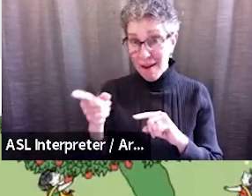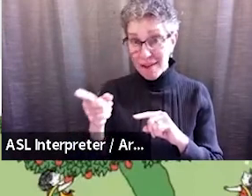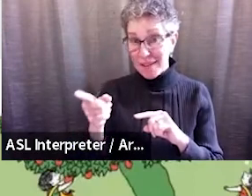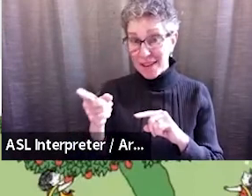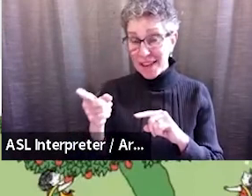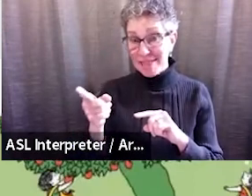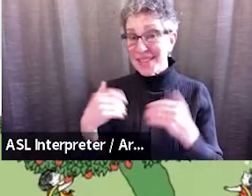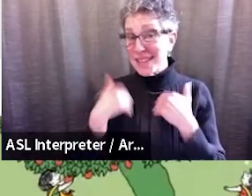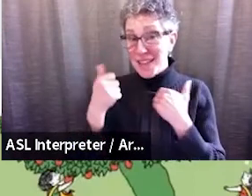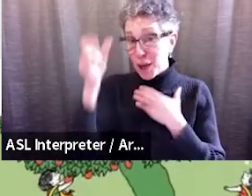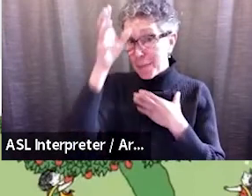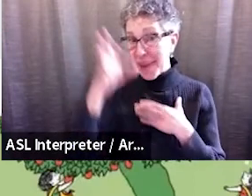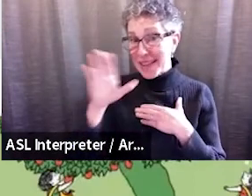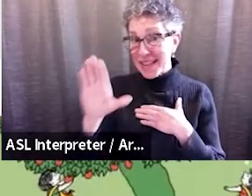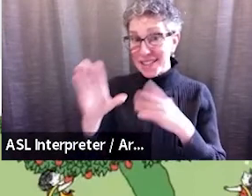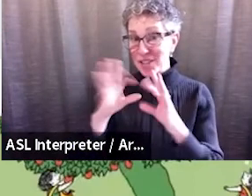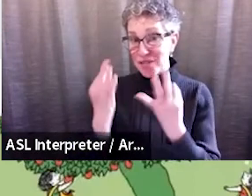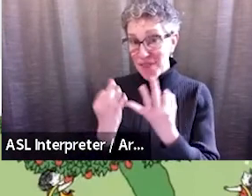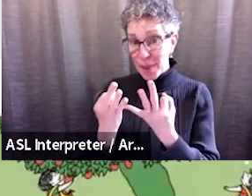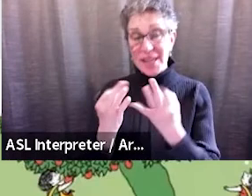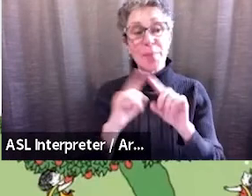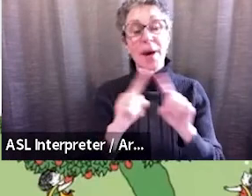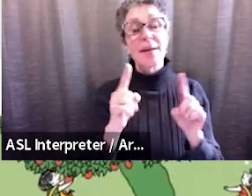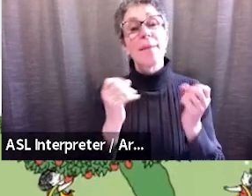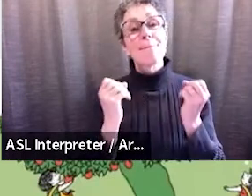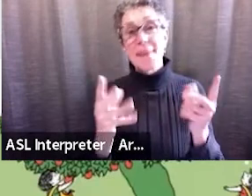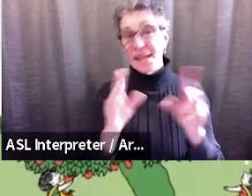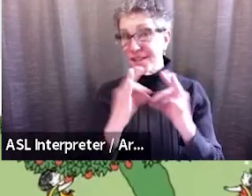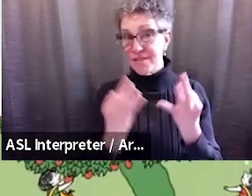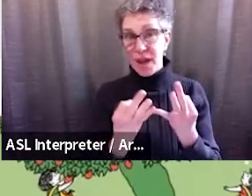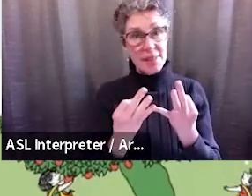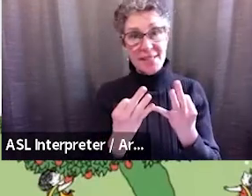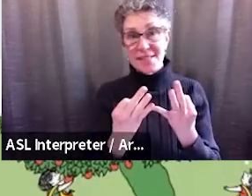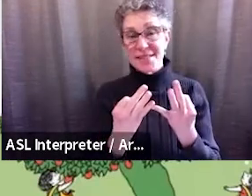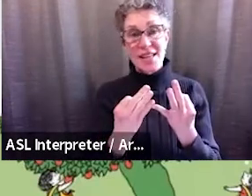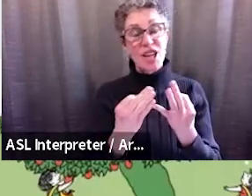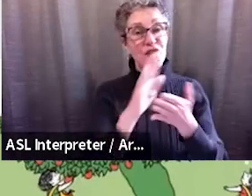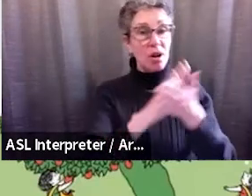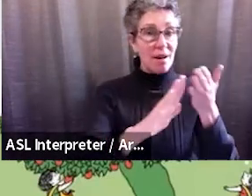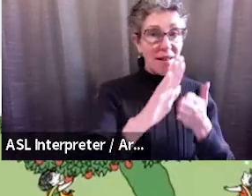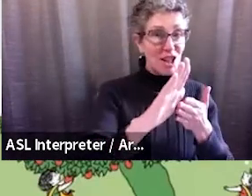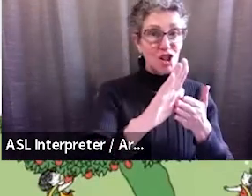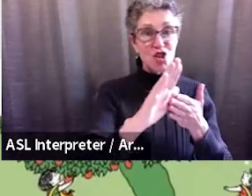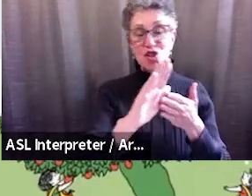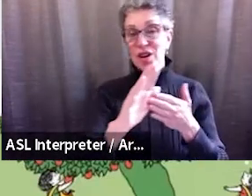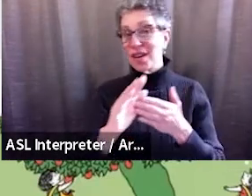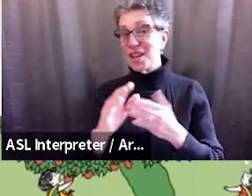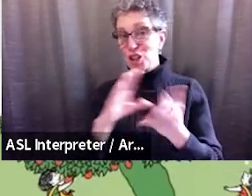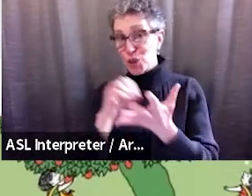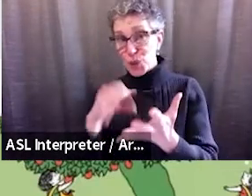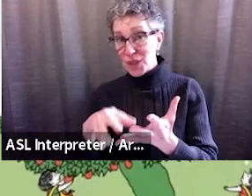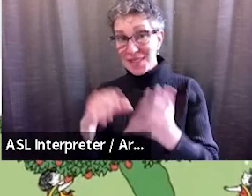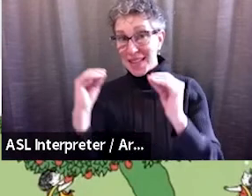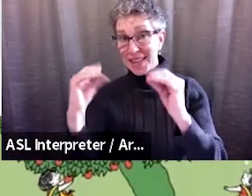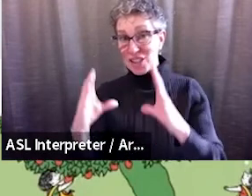members, faculty within institutions of higher education, students and educators do not